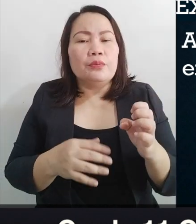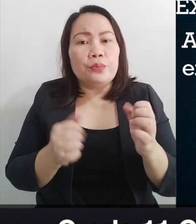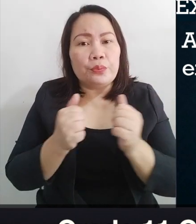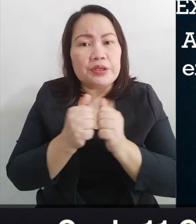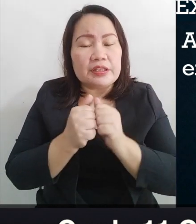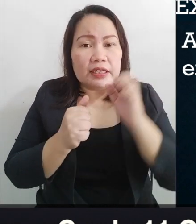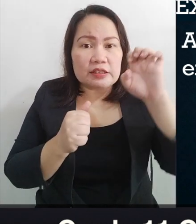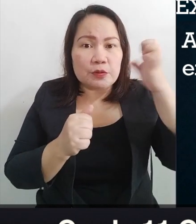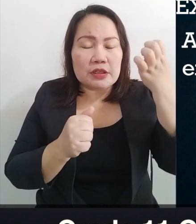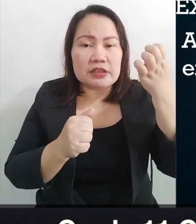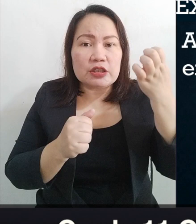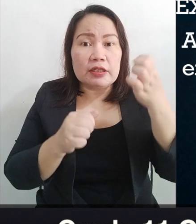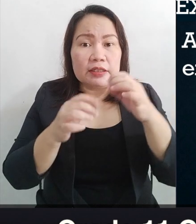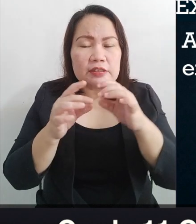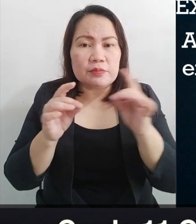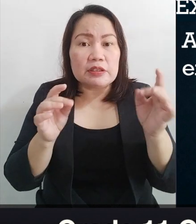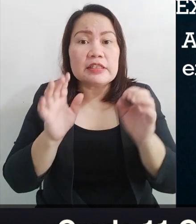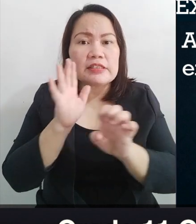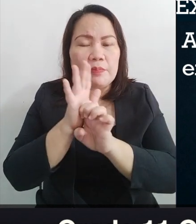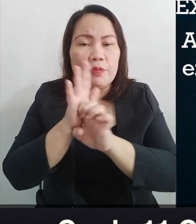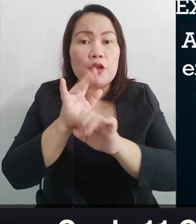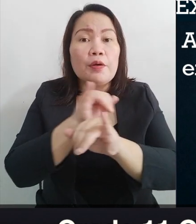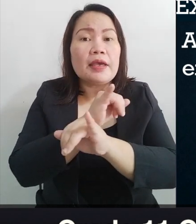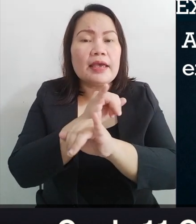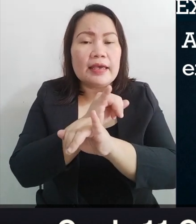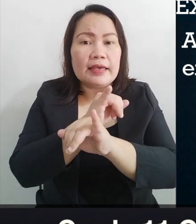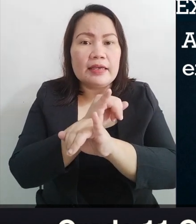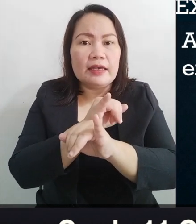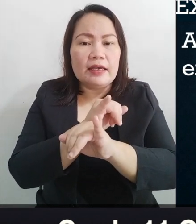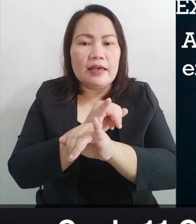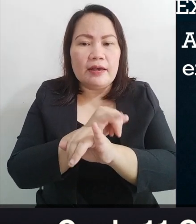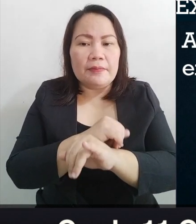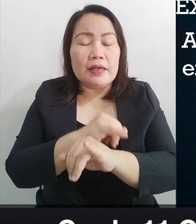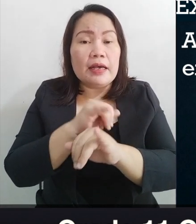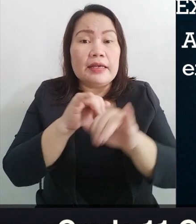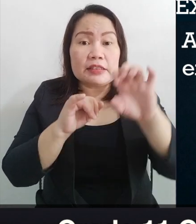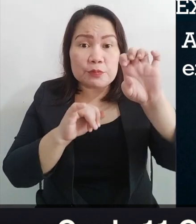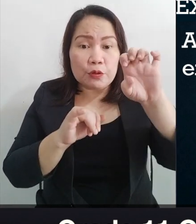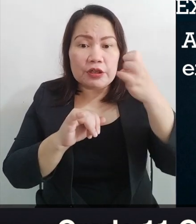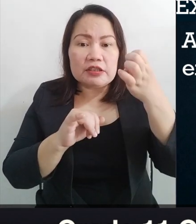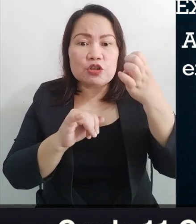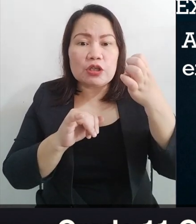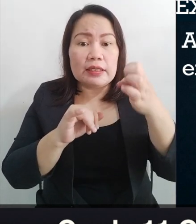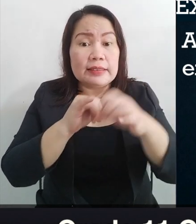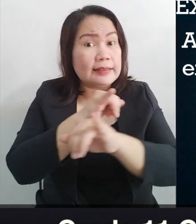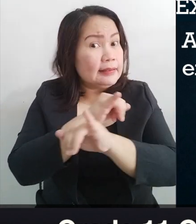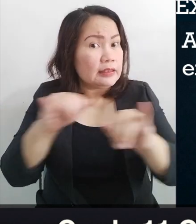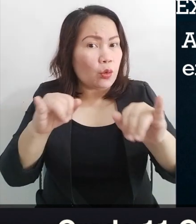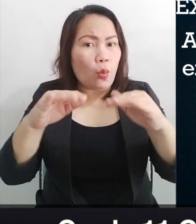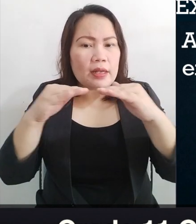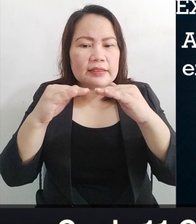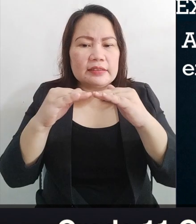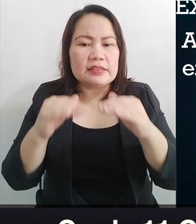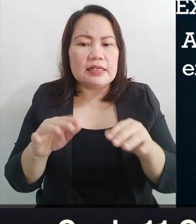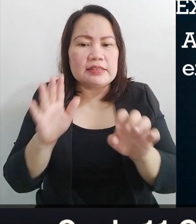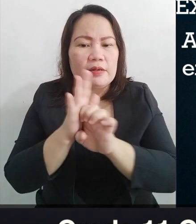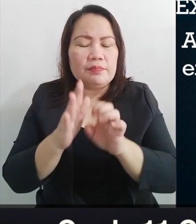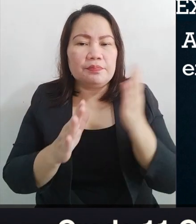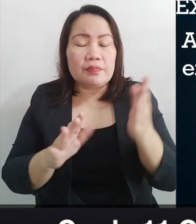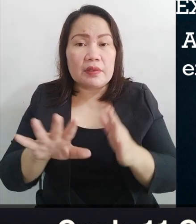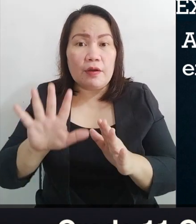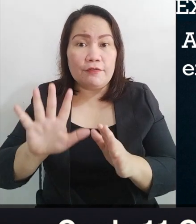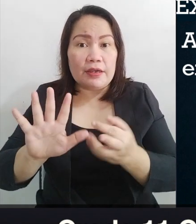exponential expression, so ang tawag natin dyan, that is an example of exponential inequality. So, for example, we